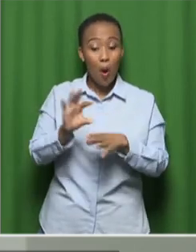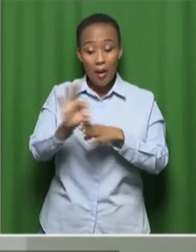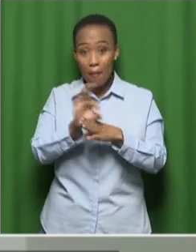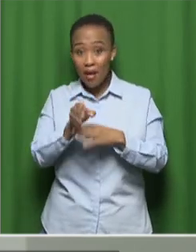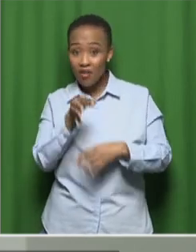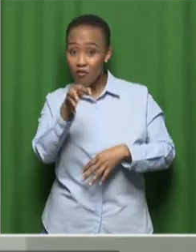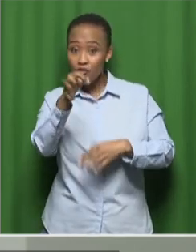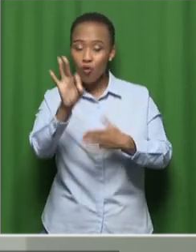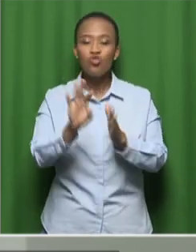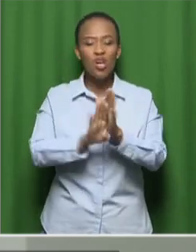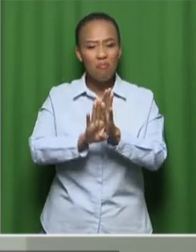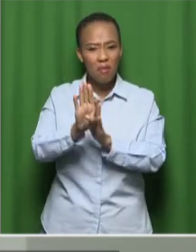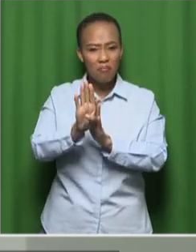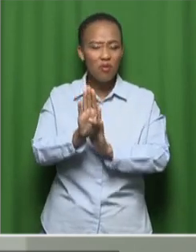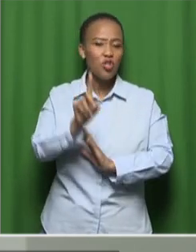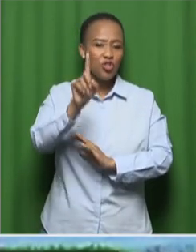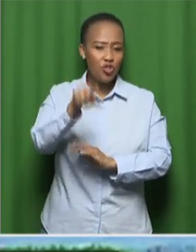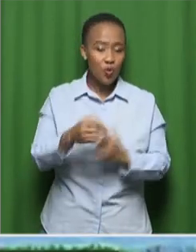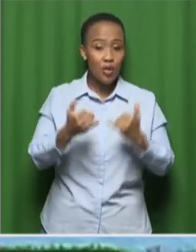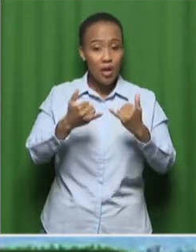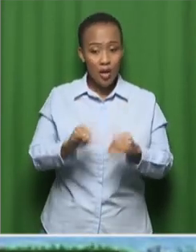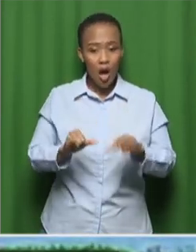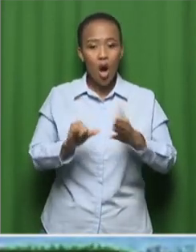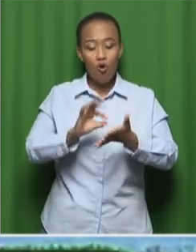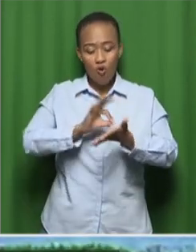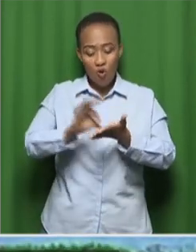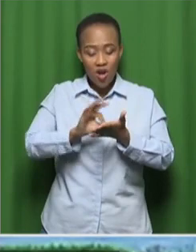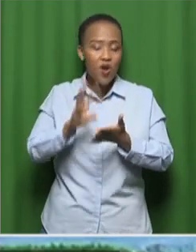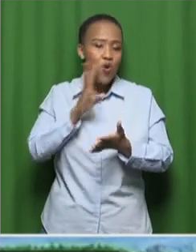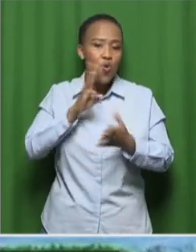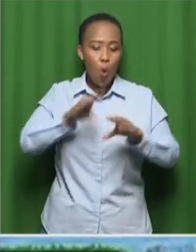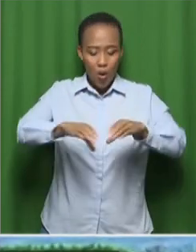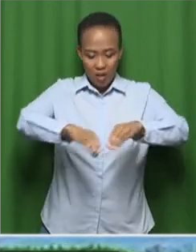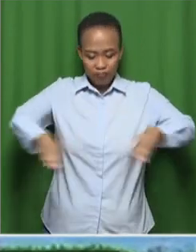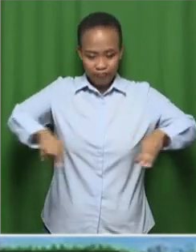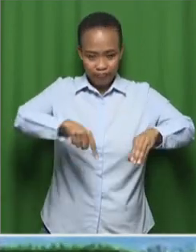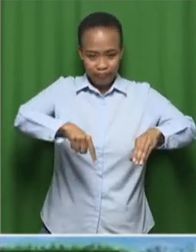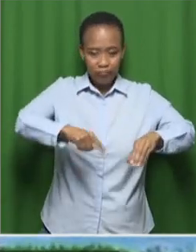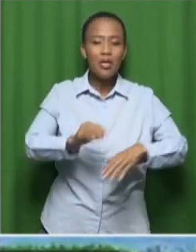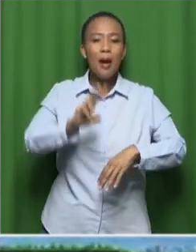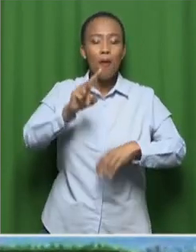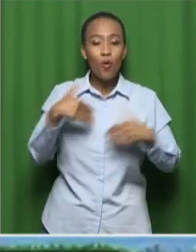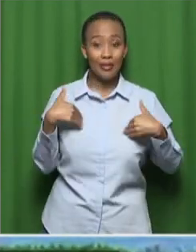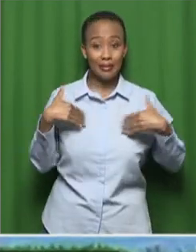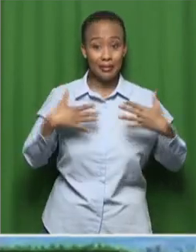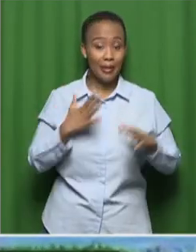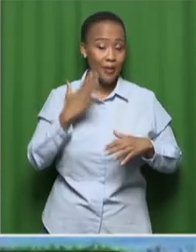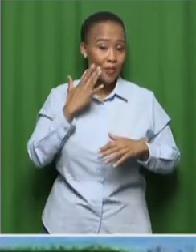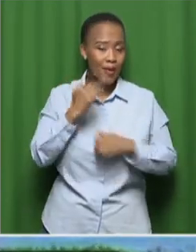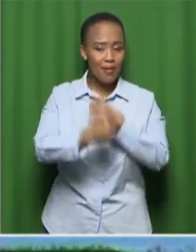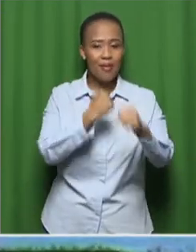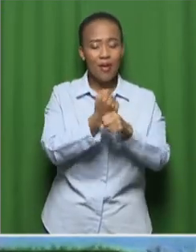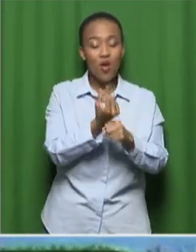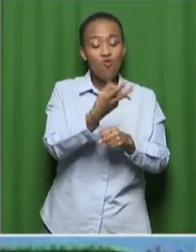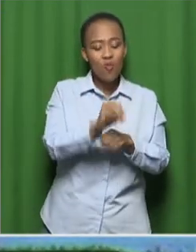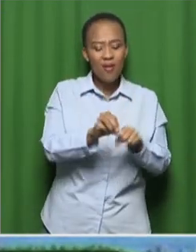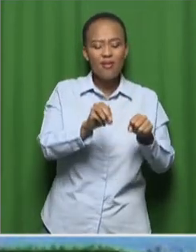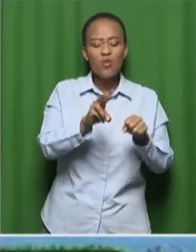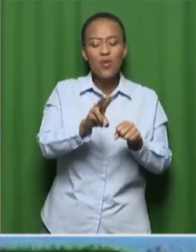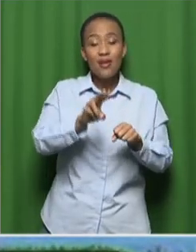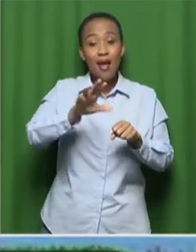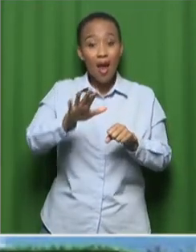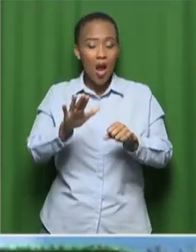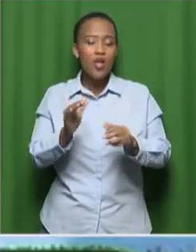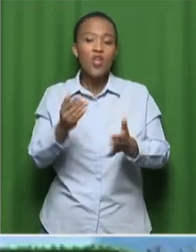planning. A permanent desalination plant is hoped to be in construction by 2028 with an estimated cost of R5